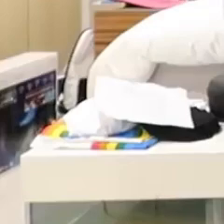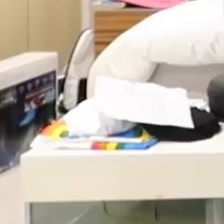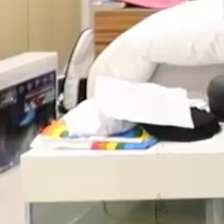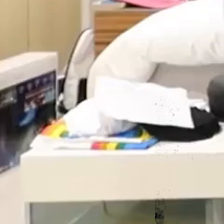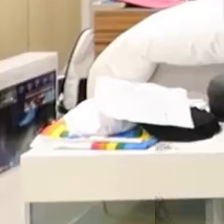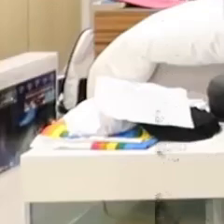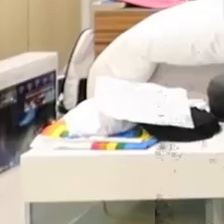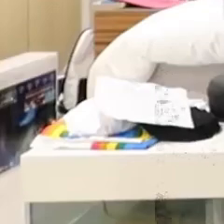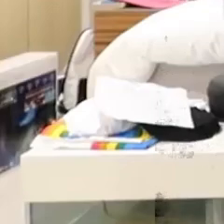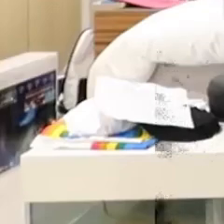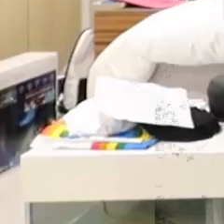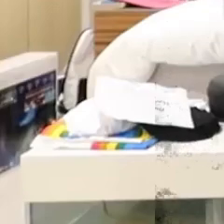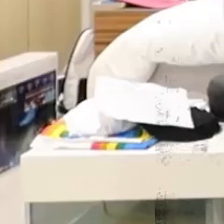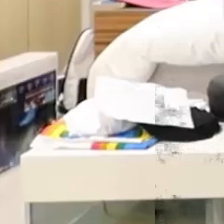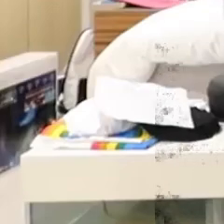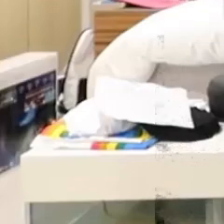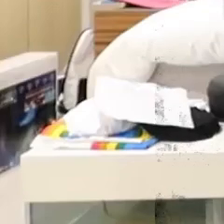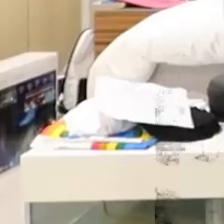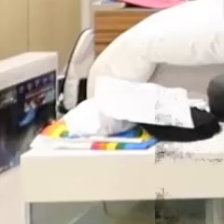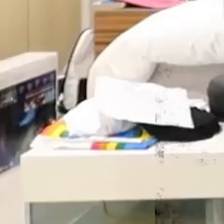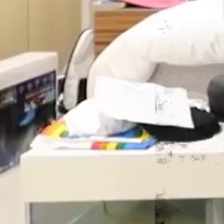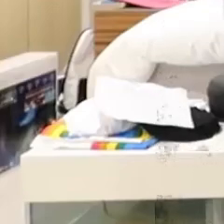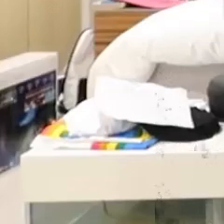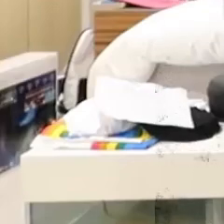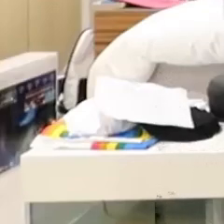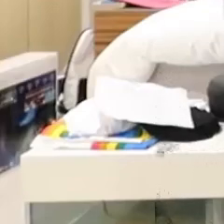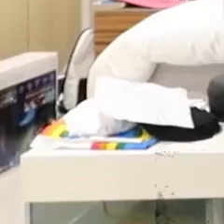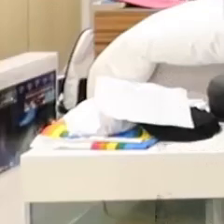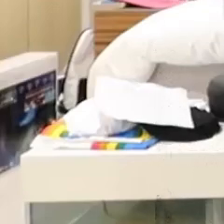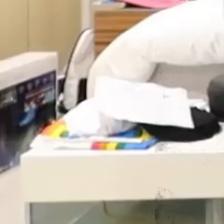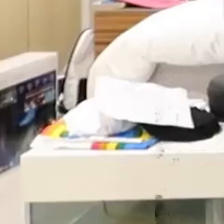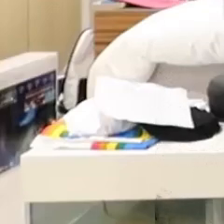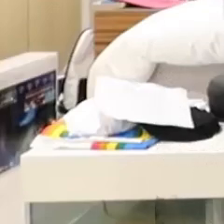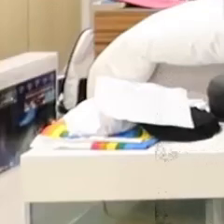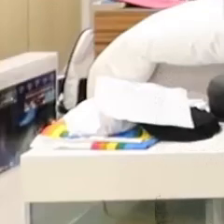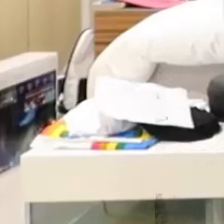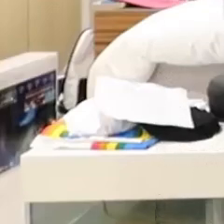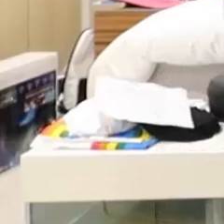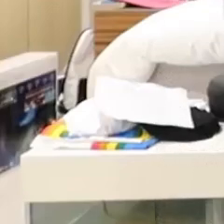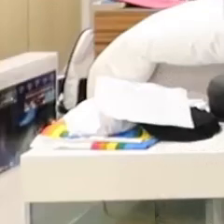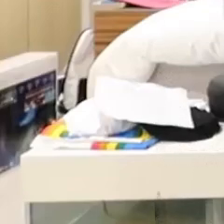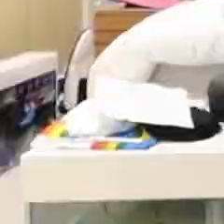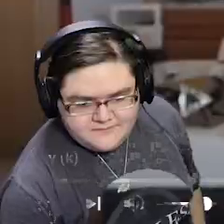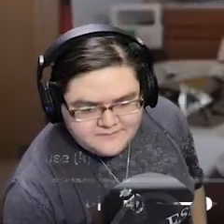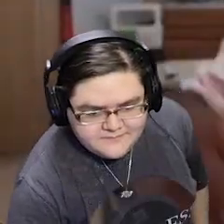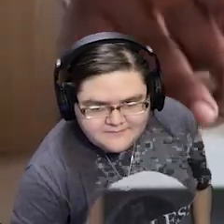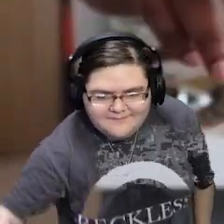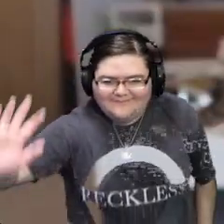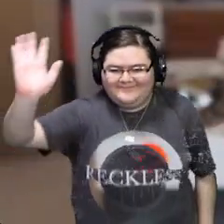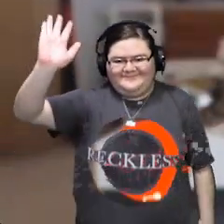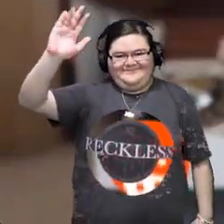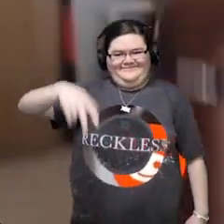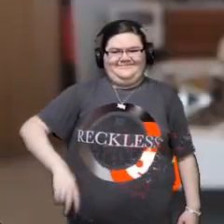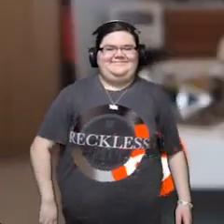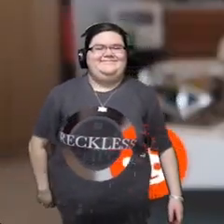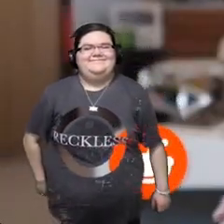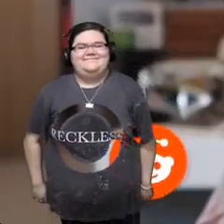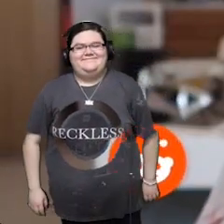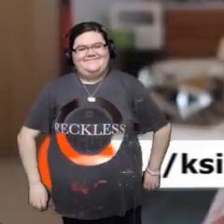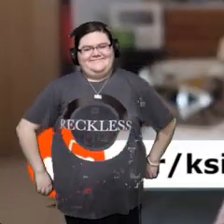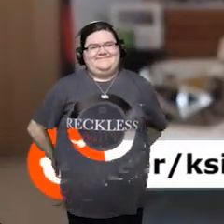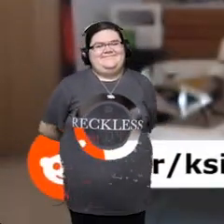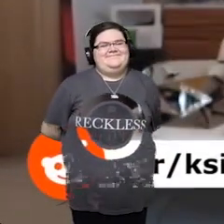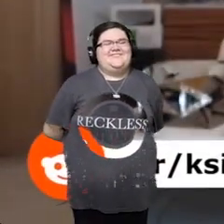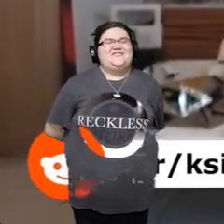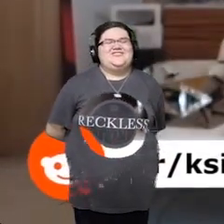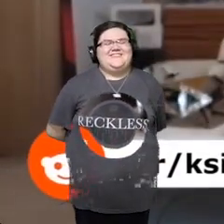they're two different people, you know what I mean? So, without further ado, let us get into this video right now. Yo, what's up, your boy, Kid Solid, GWT,